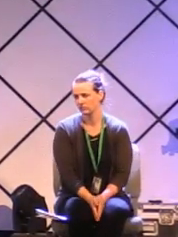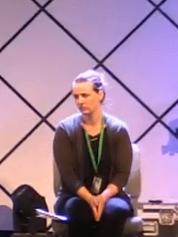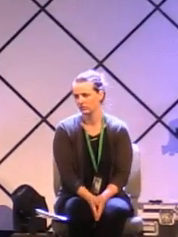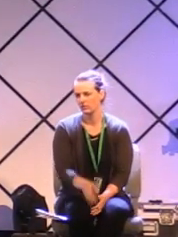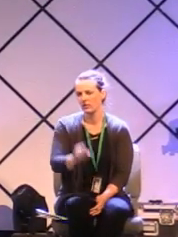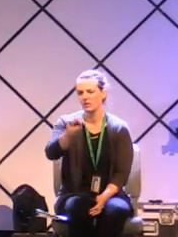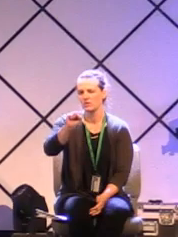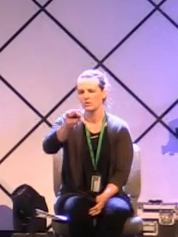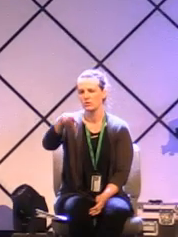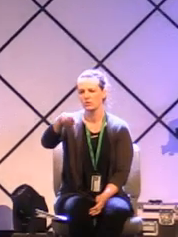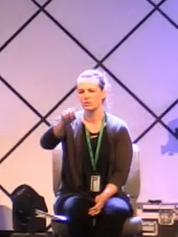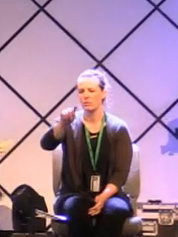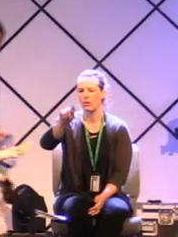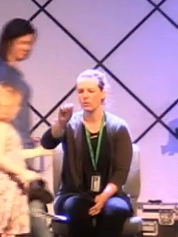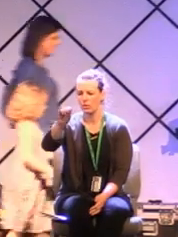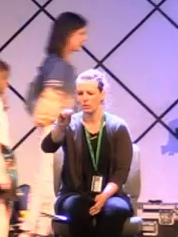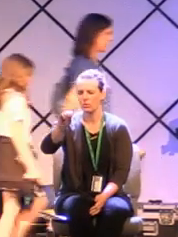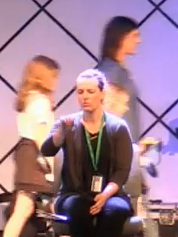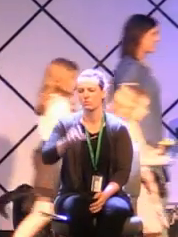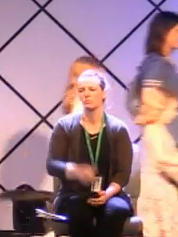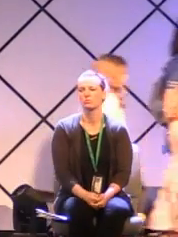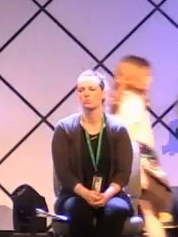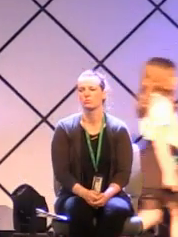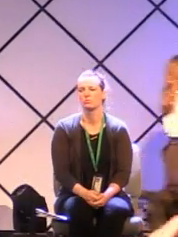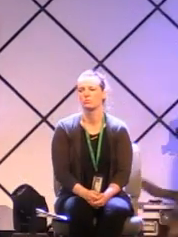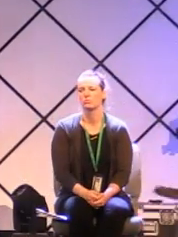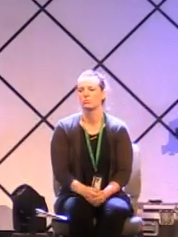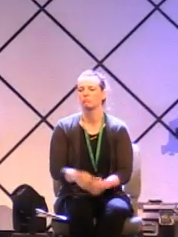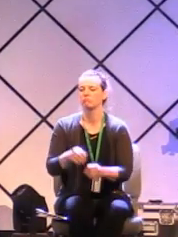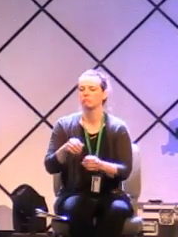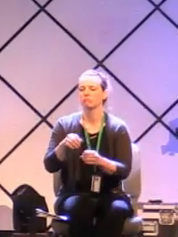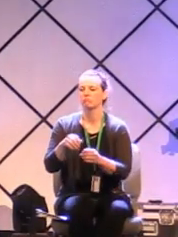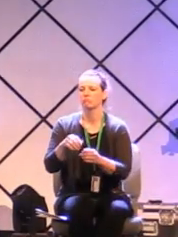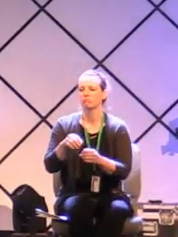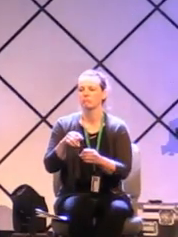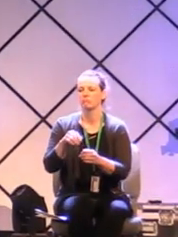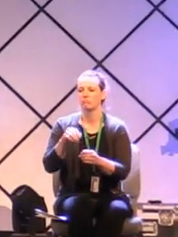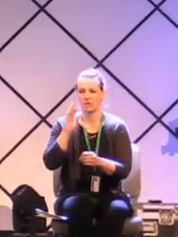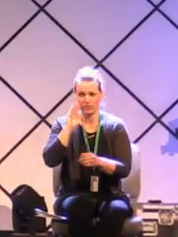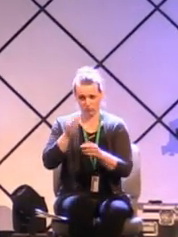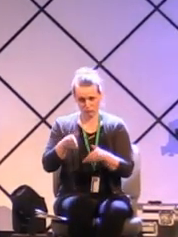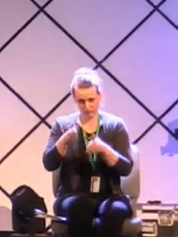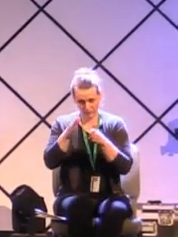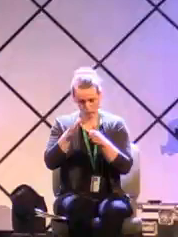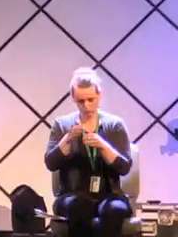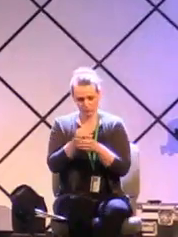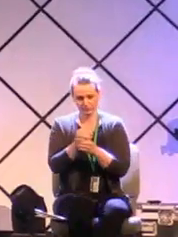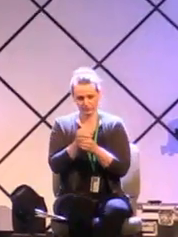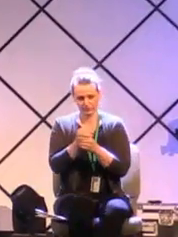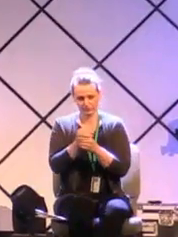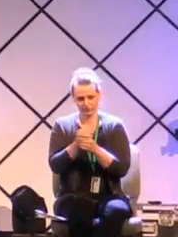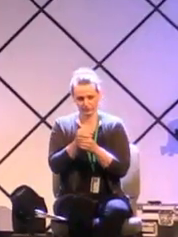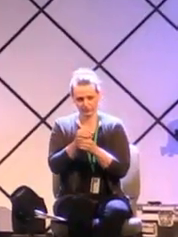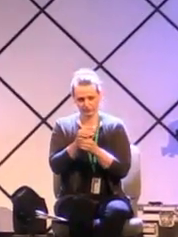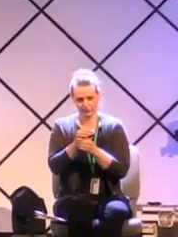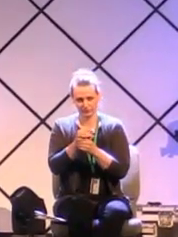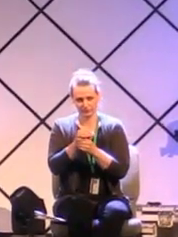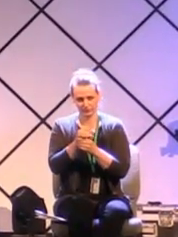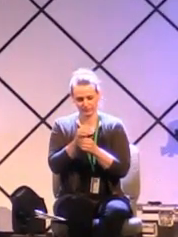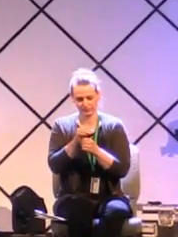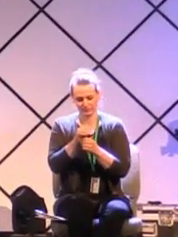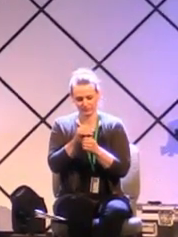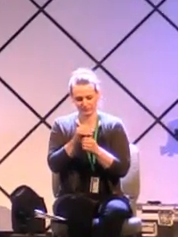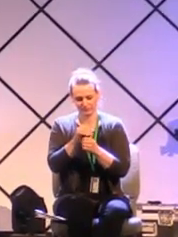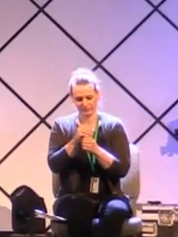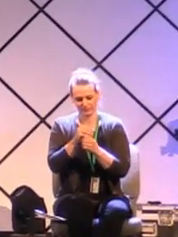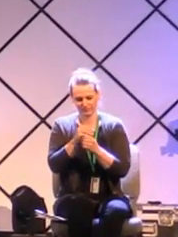Next up is Spoto, raised by Folsom Women's Correctional Facility of Folsom, California, with Holt Gettit, Sarah Aikenhead, and Lily